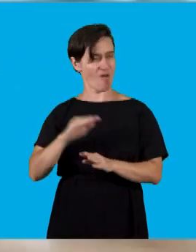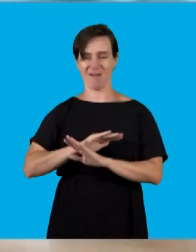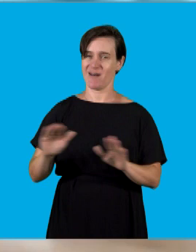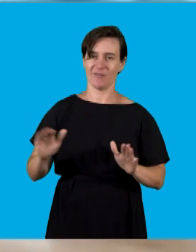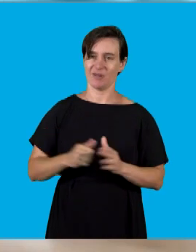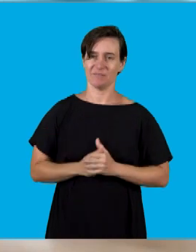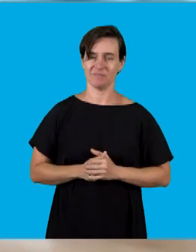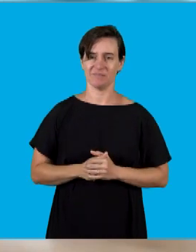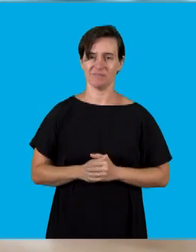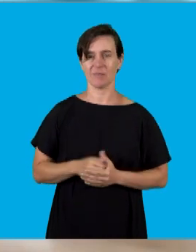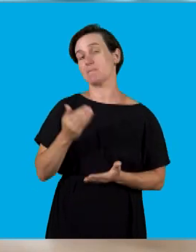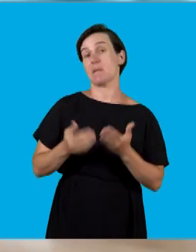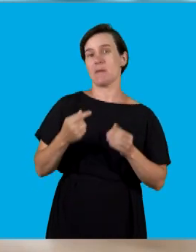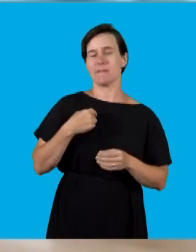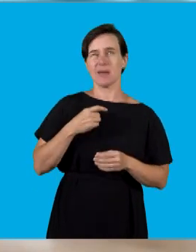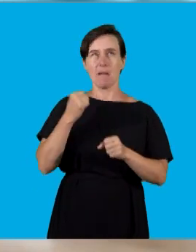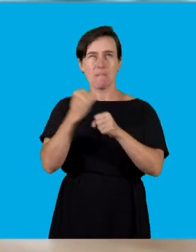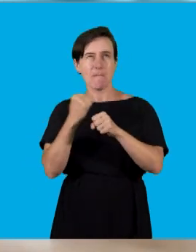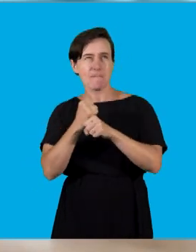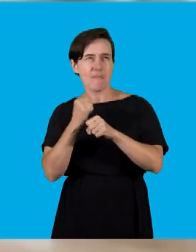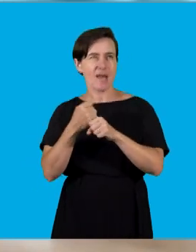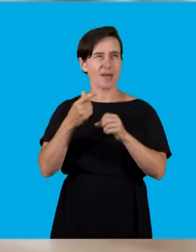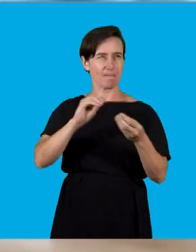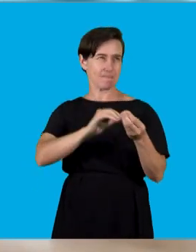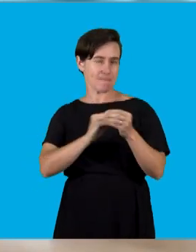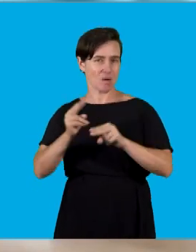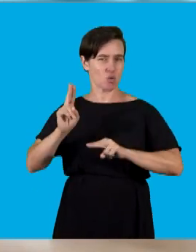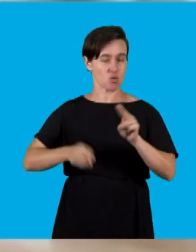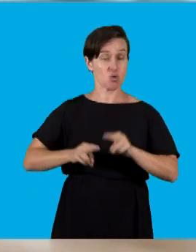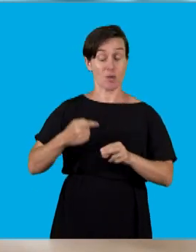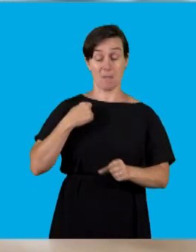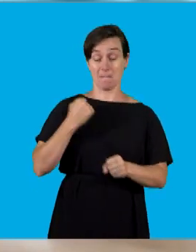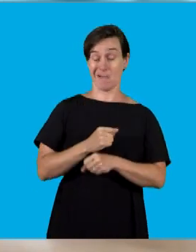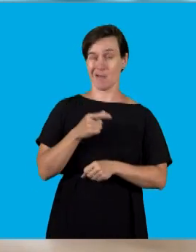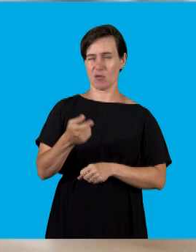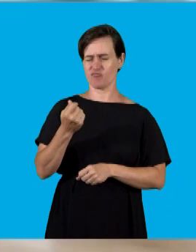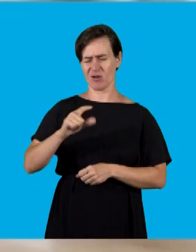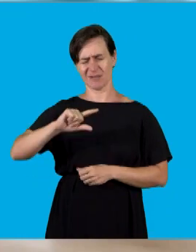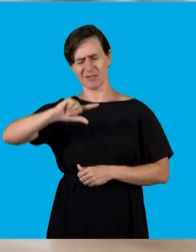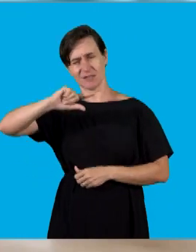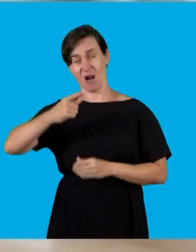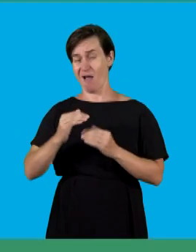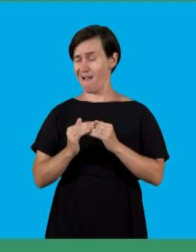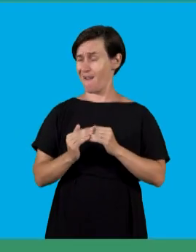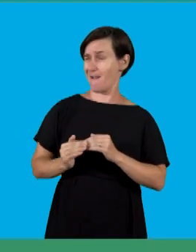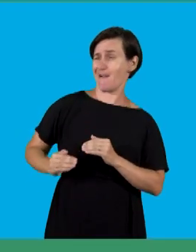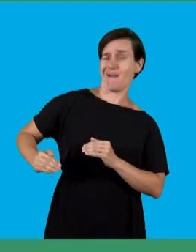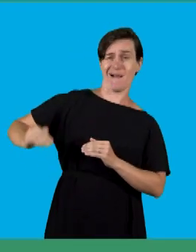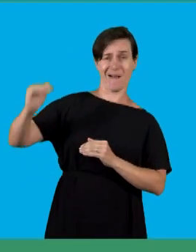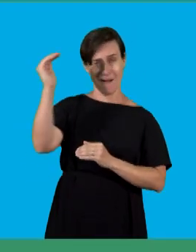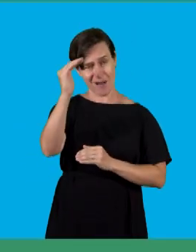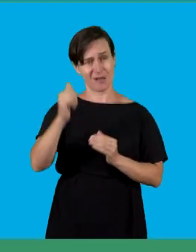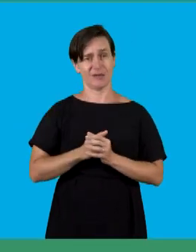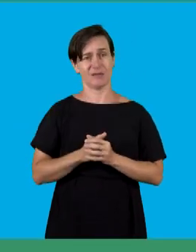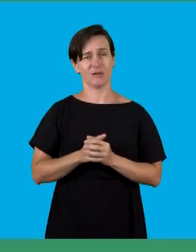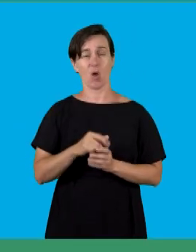before. So if I have a new invention, I am going to price this product at a very high